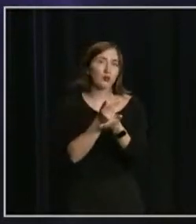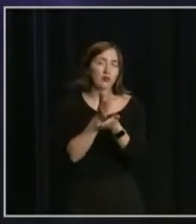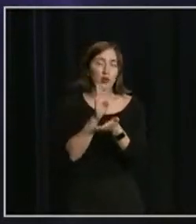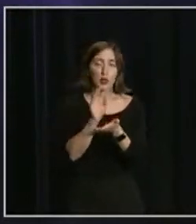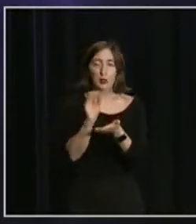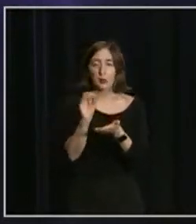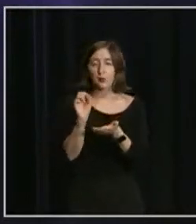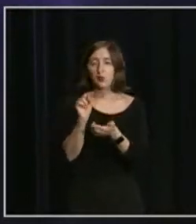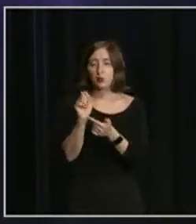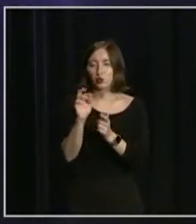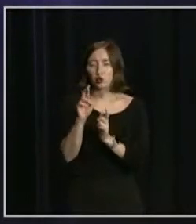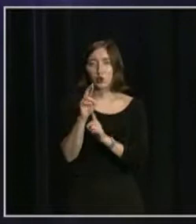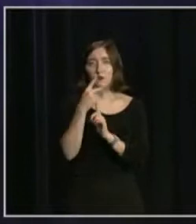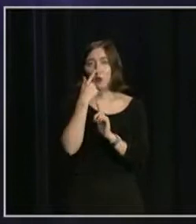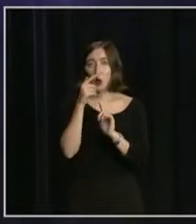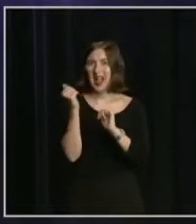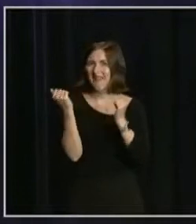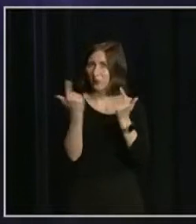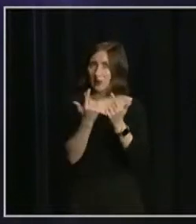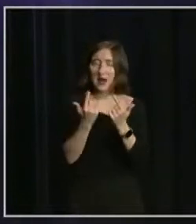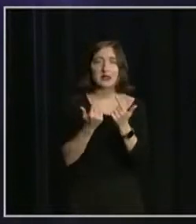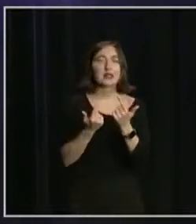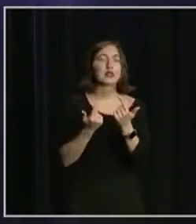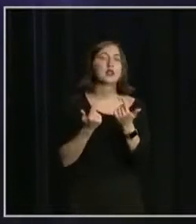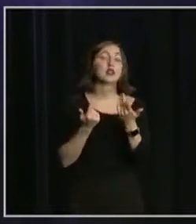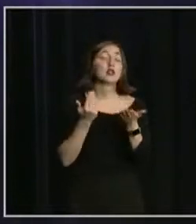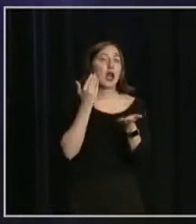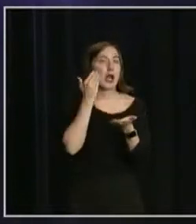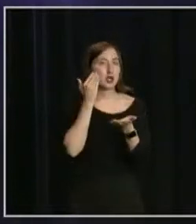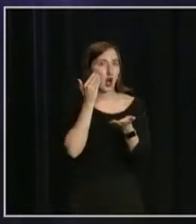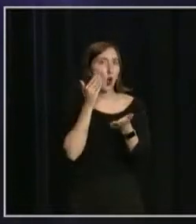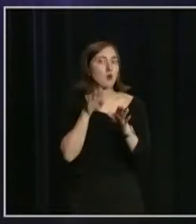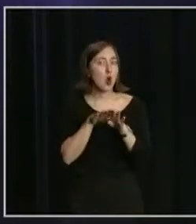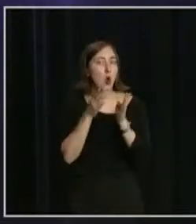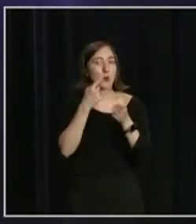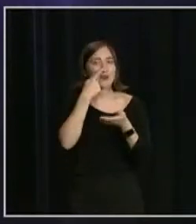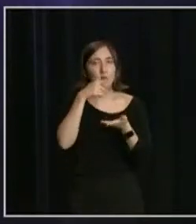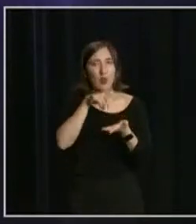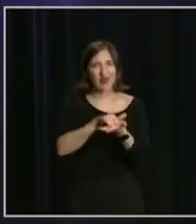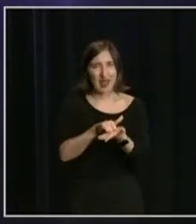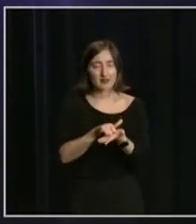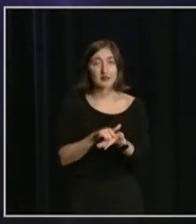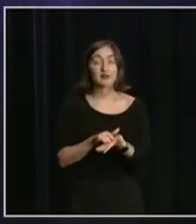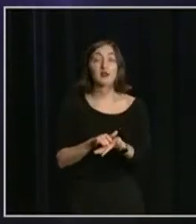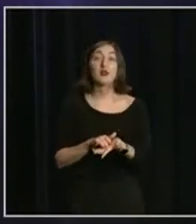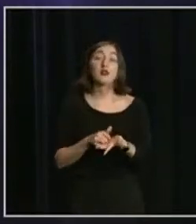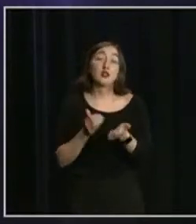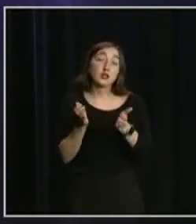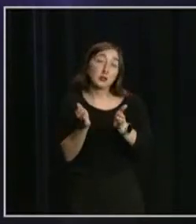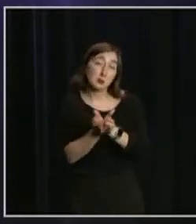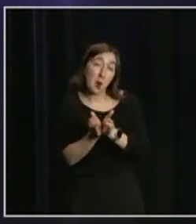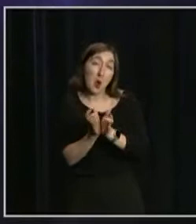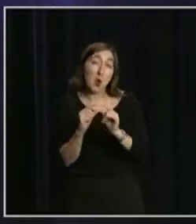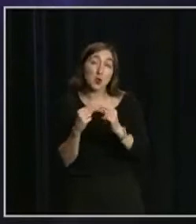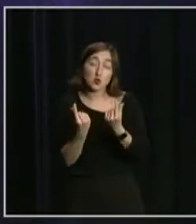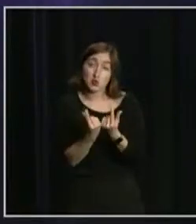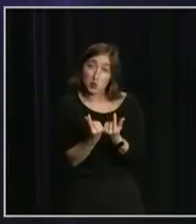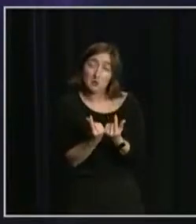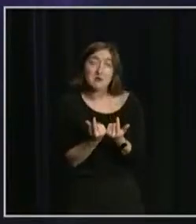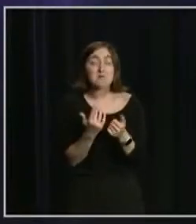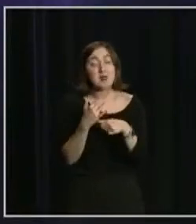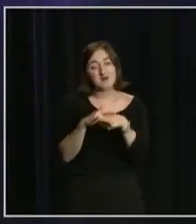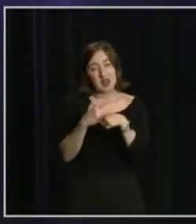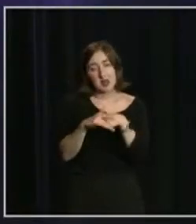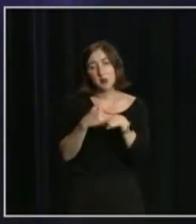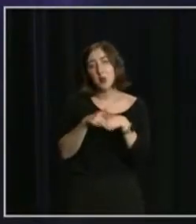think. And so I know they're looking at trying to get it open for that. Right now, just a small group are available for the booster shot, but